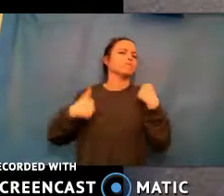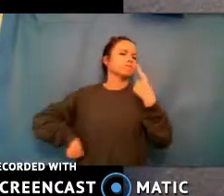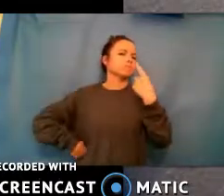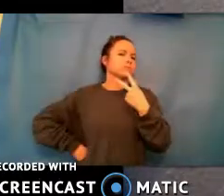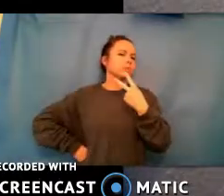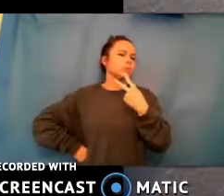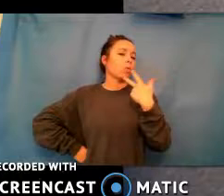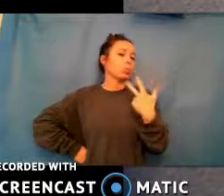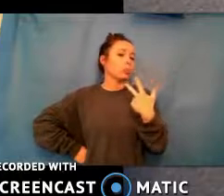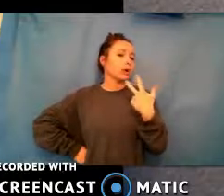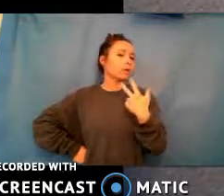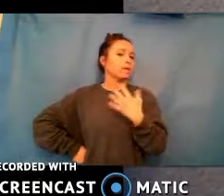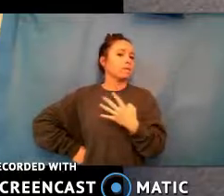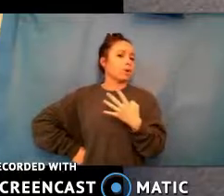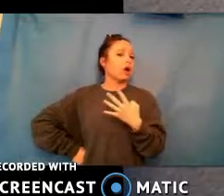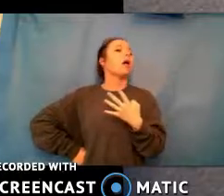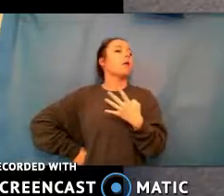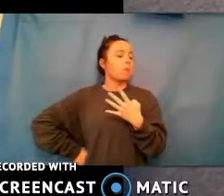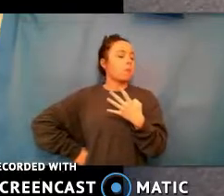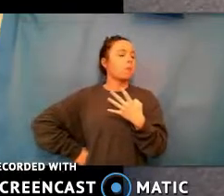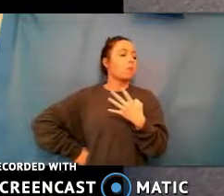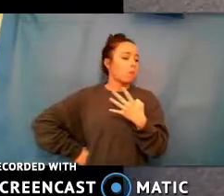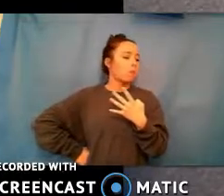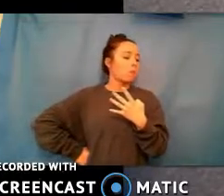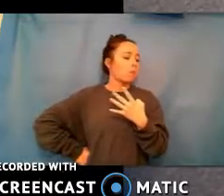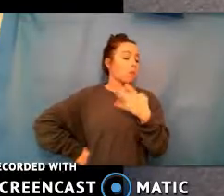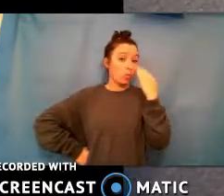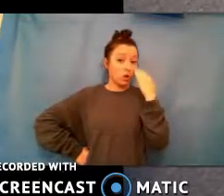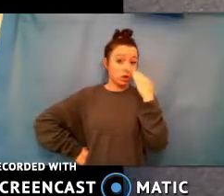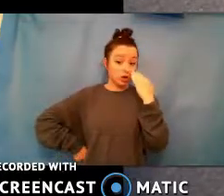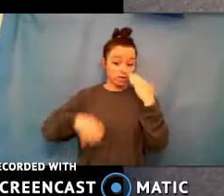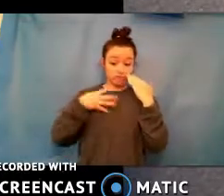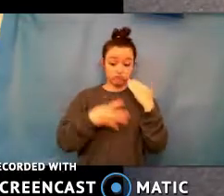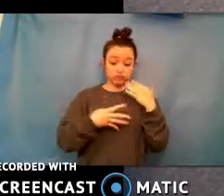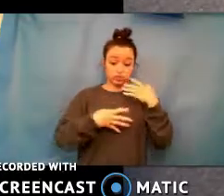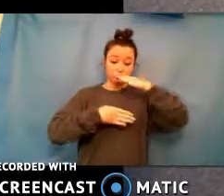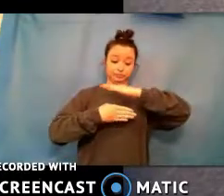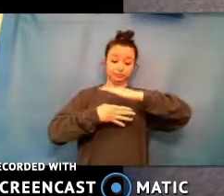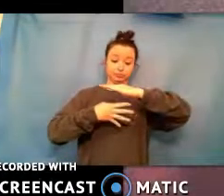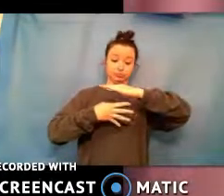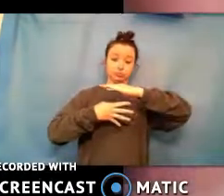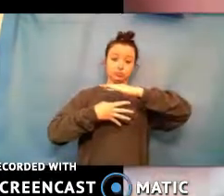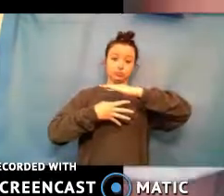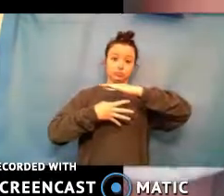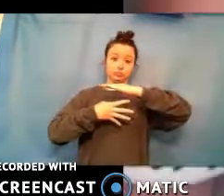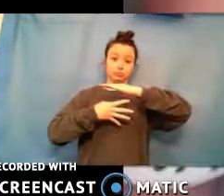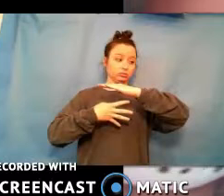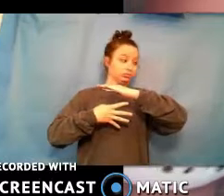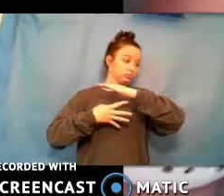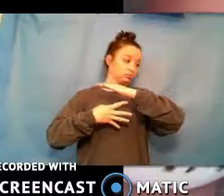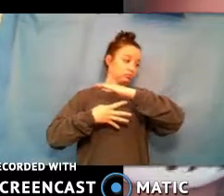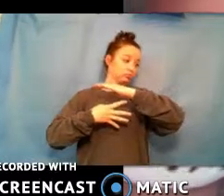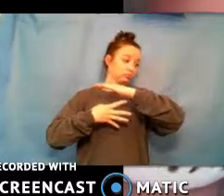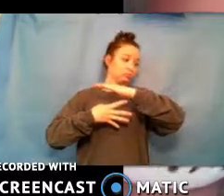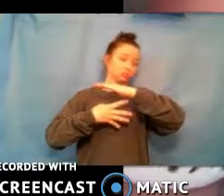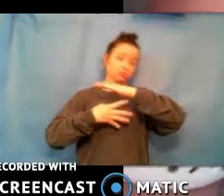1, 2, 3, 4. We know when it's 4 pieces that it's cut into fourths. And how many squares